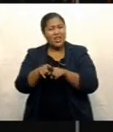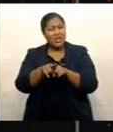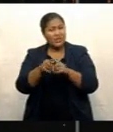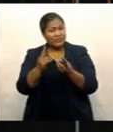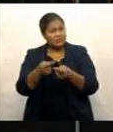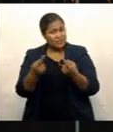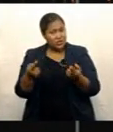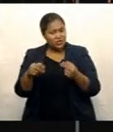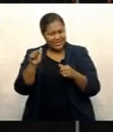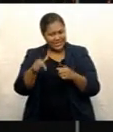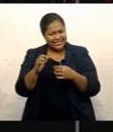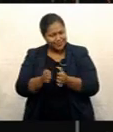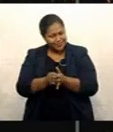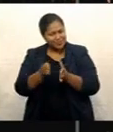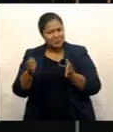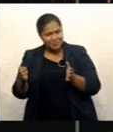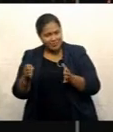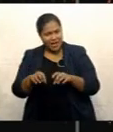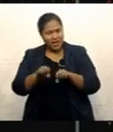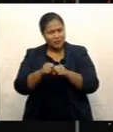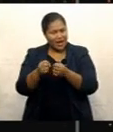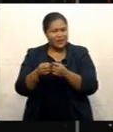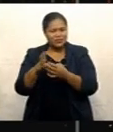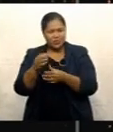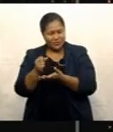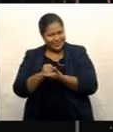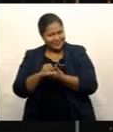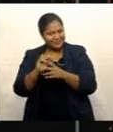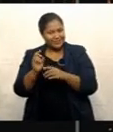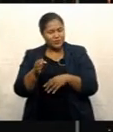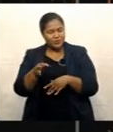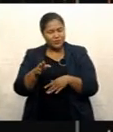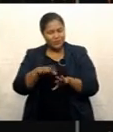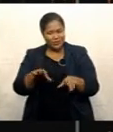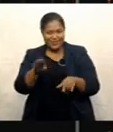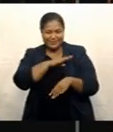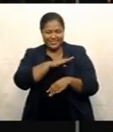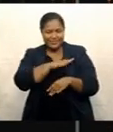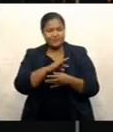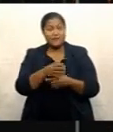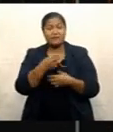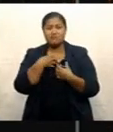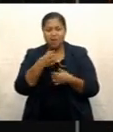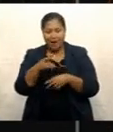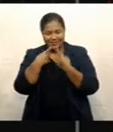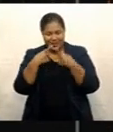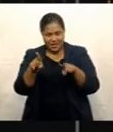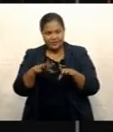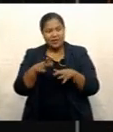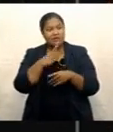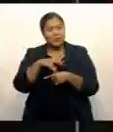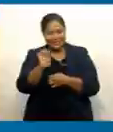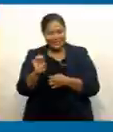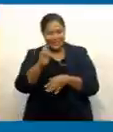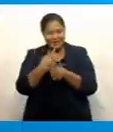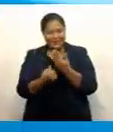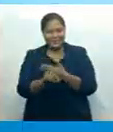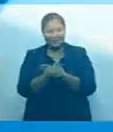during this extended break to keep the children engaged. Further announcements will be made by the ministry in due